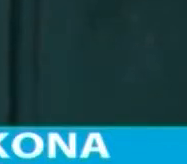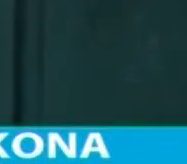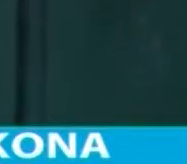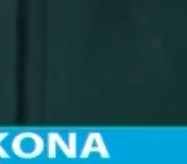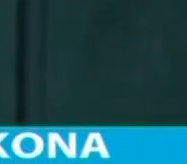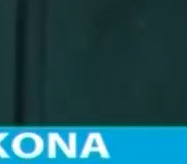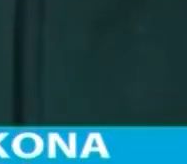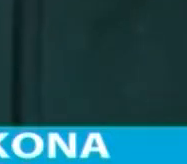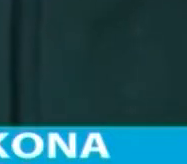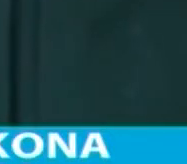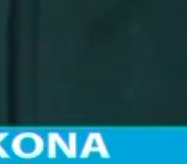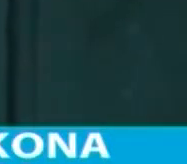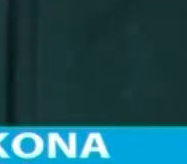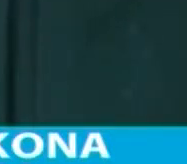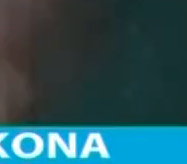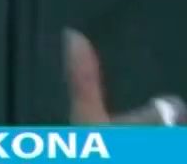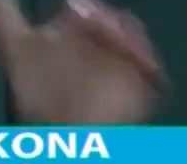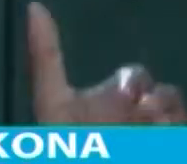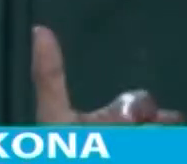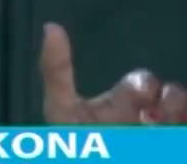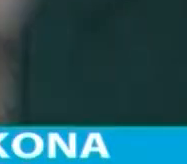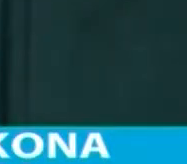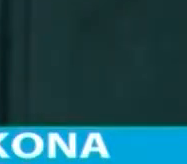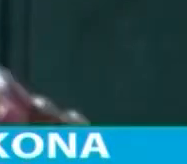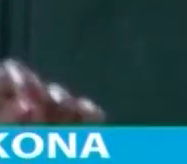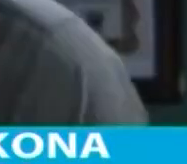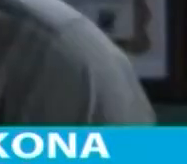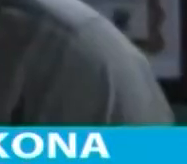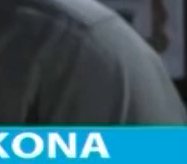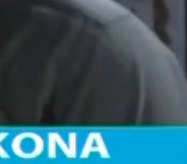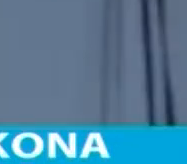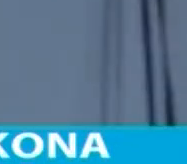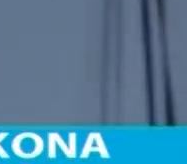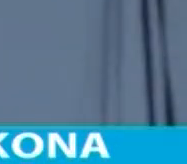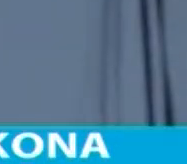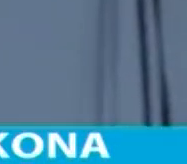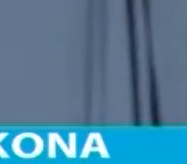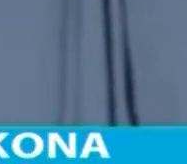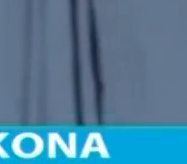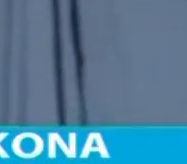you ever waited foolishly at a person's reception for 1 hour?